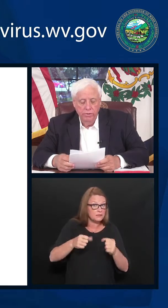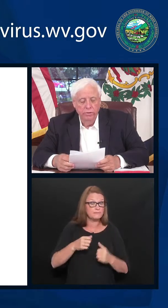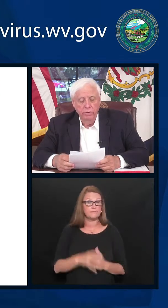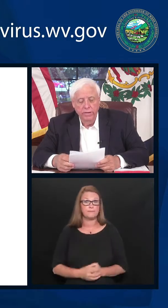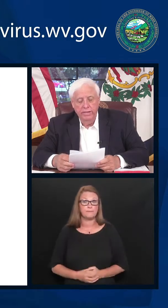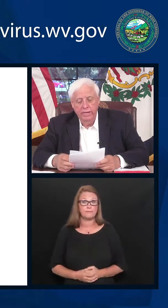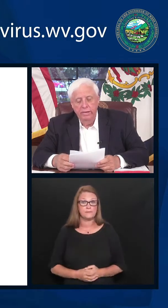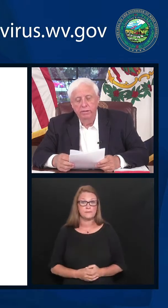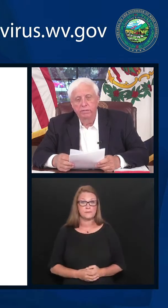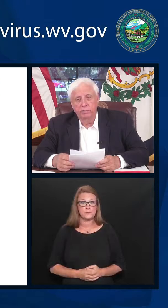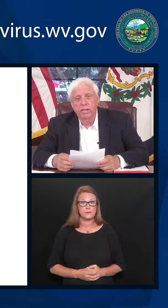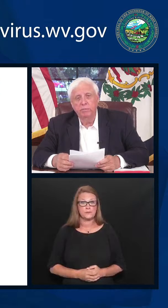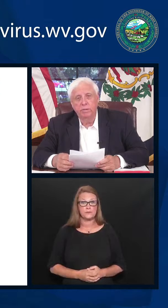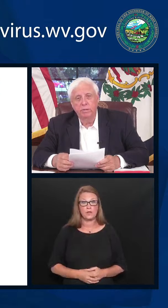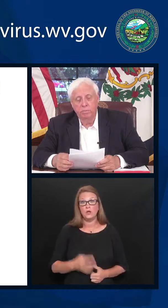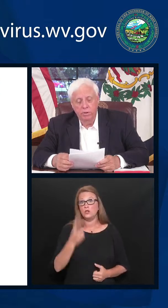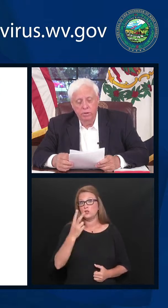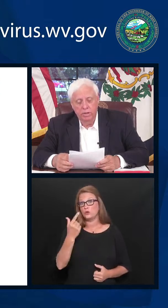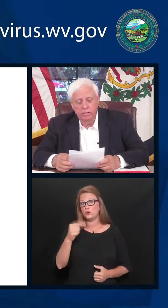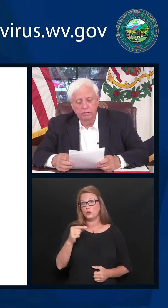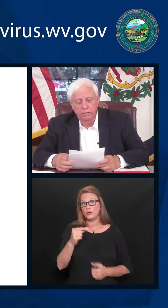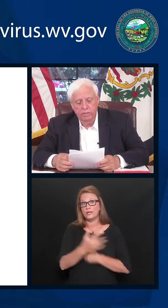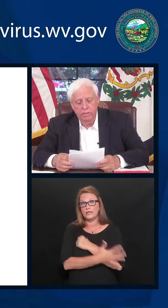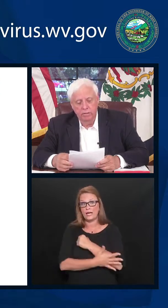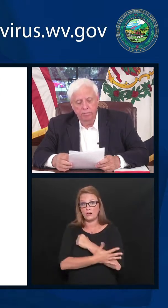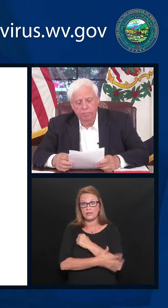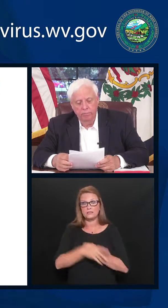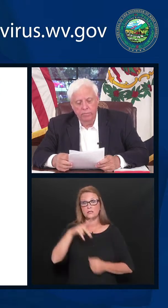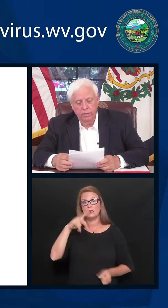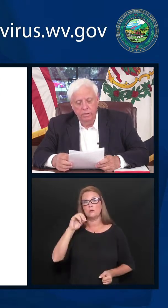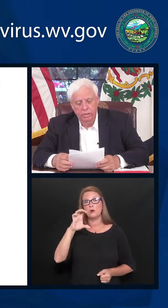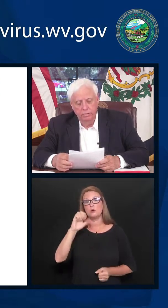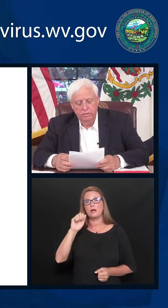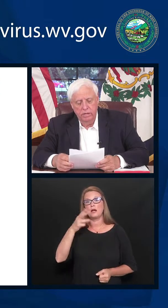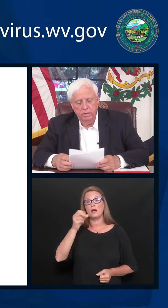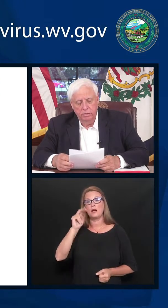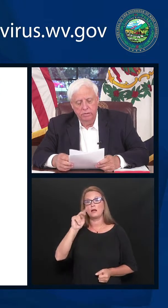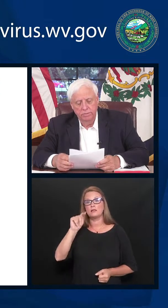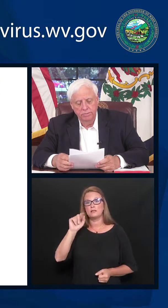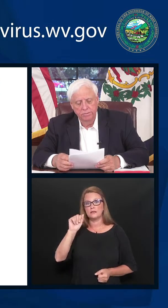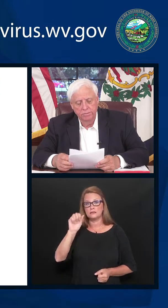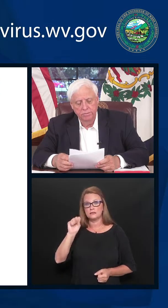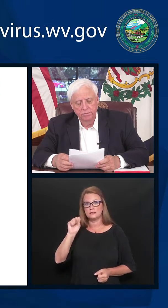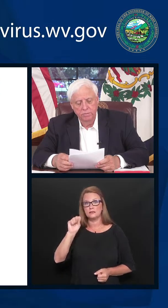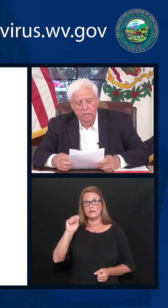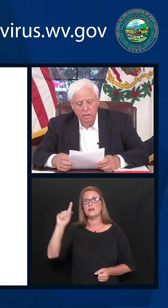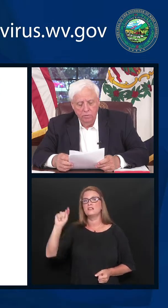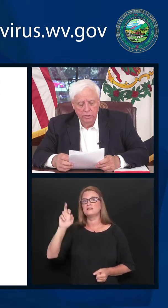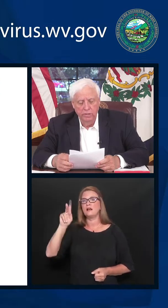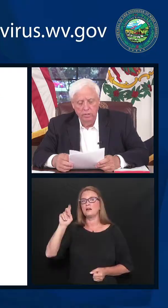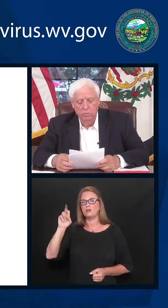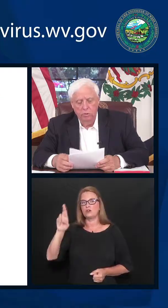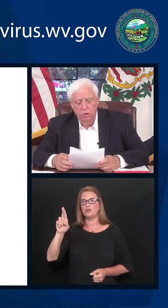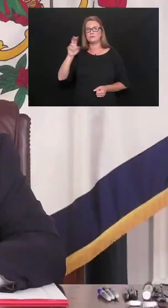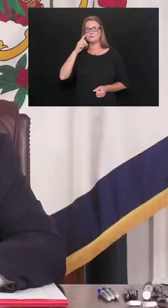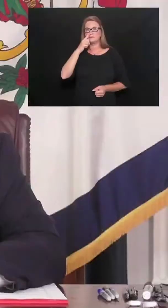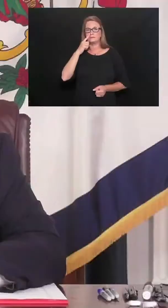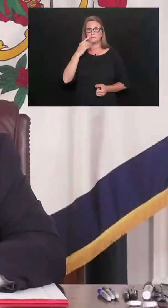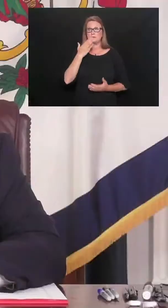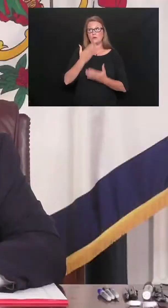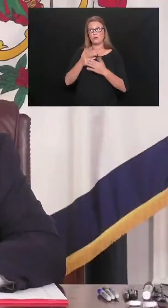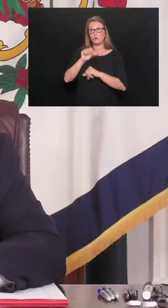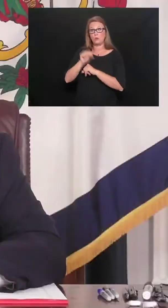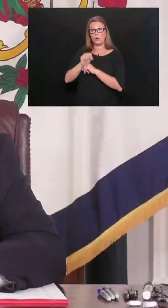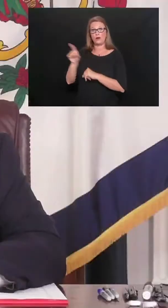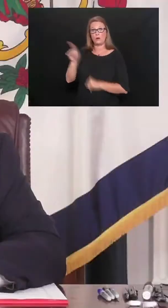There are two green counties, the same two, Pocahontas and Tucker. A lot of really good work, I'm